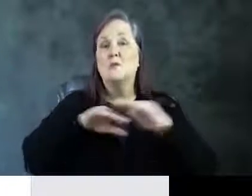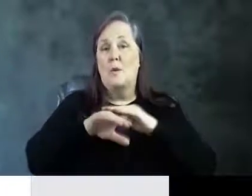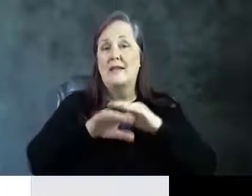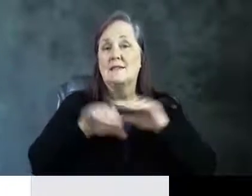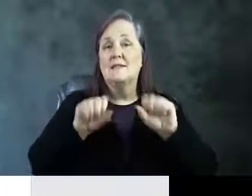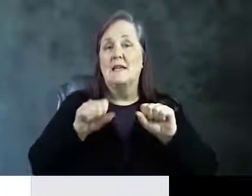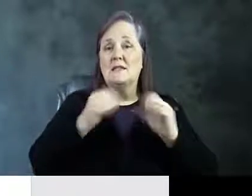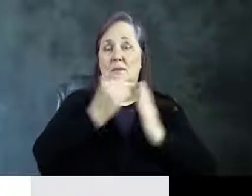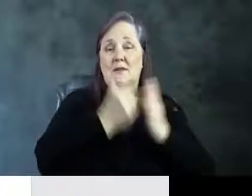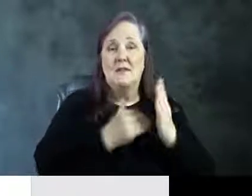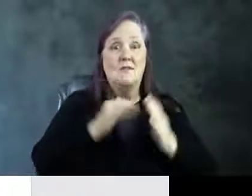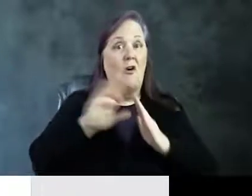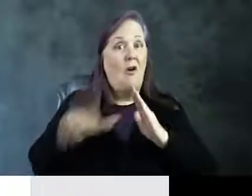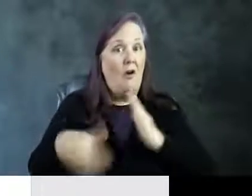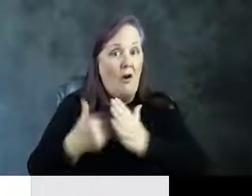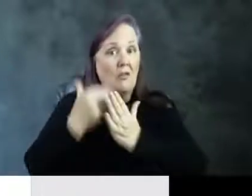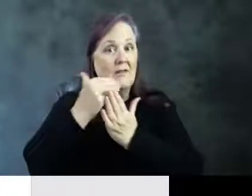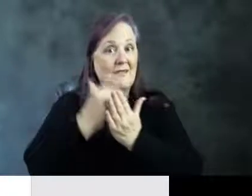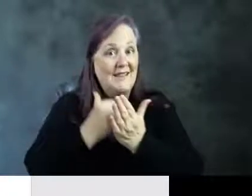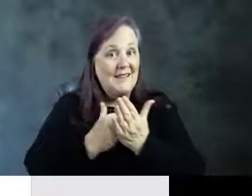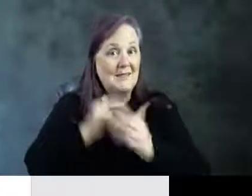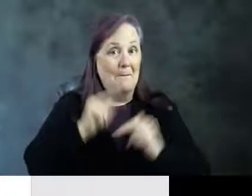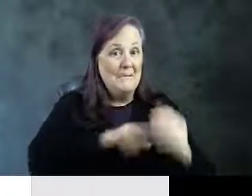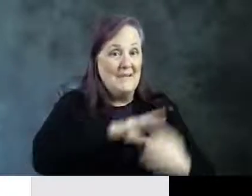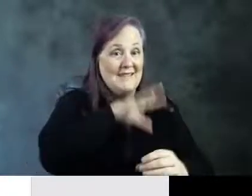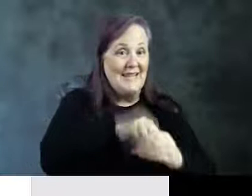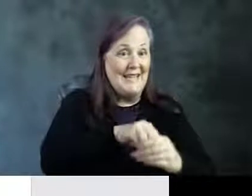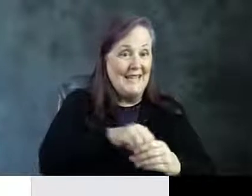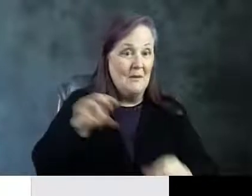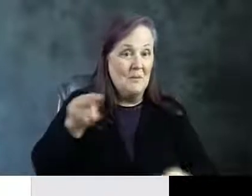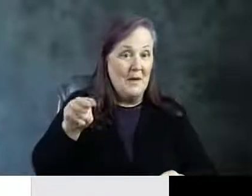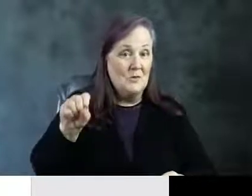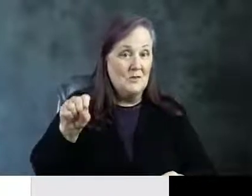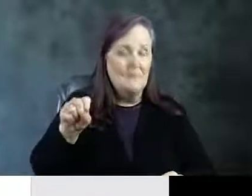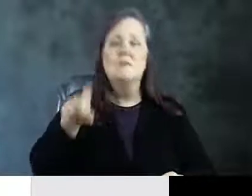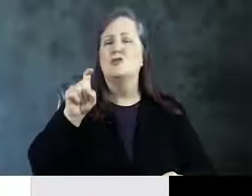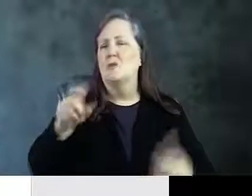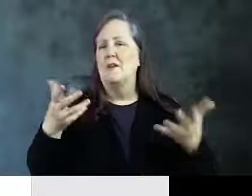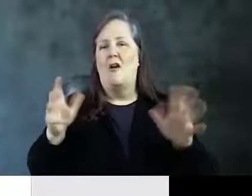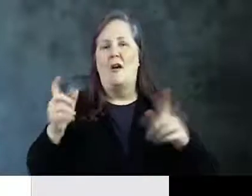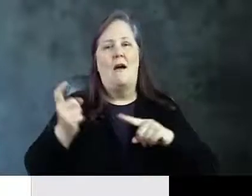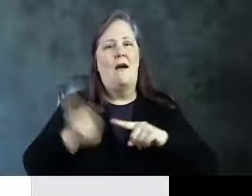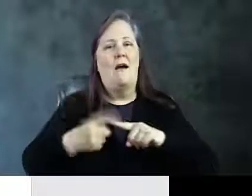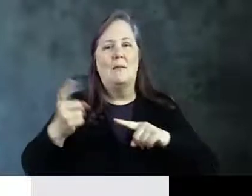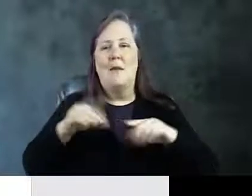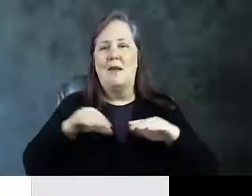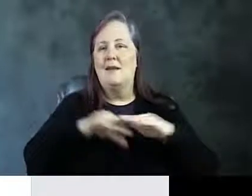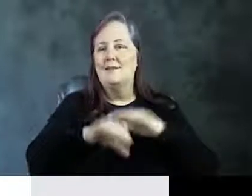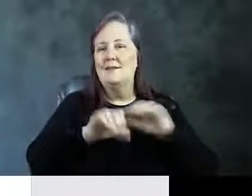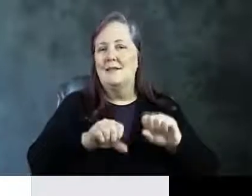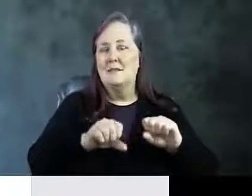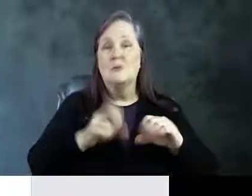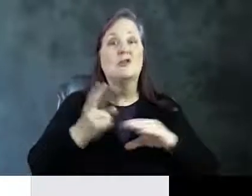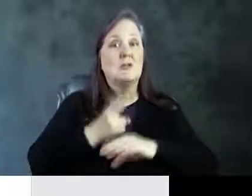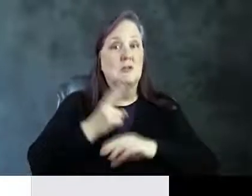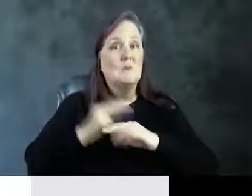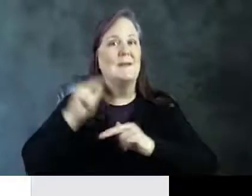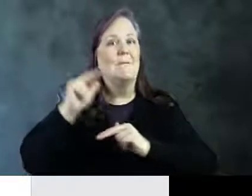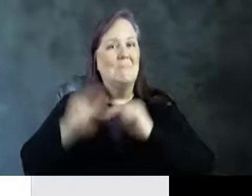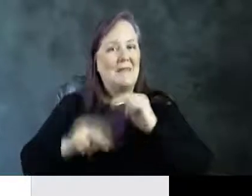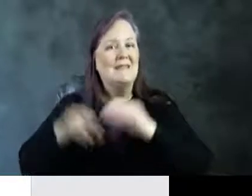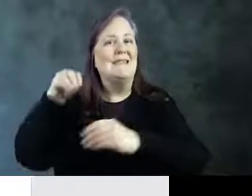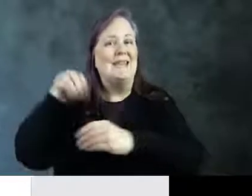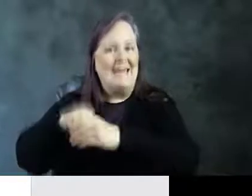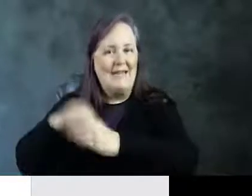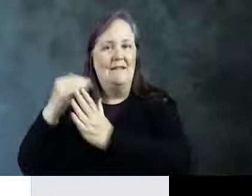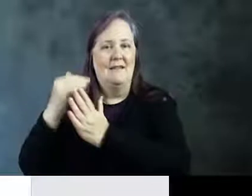lists that Microsoft has built in should be accessible. You just want to make sure you're using one of their built-in lists. And